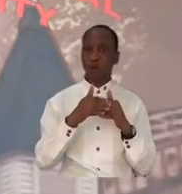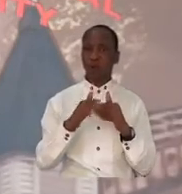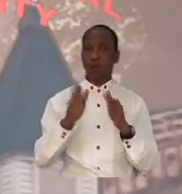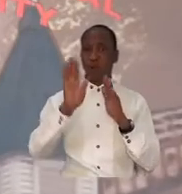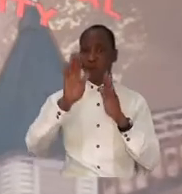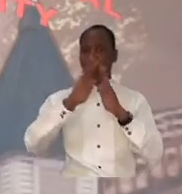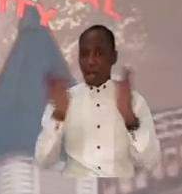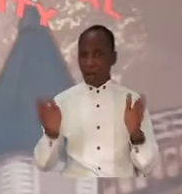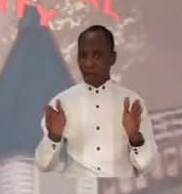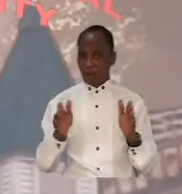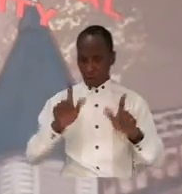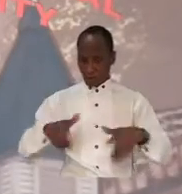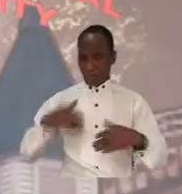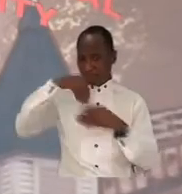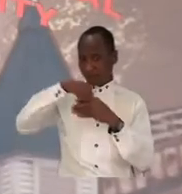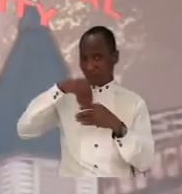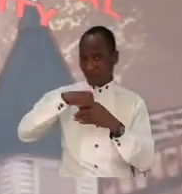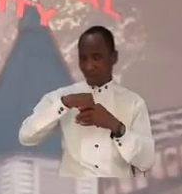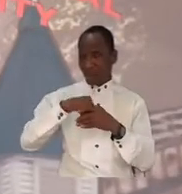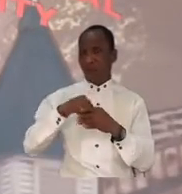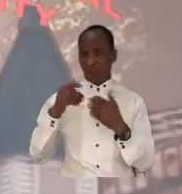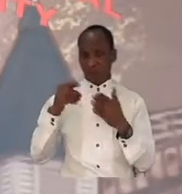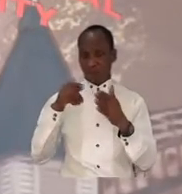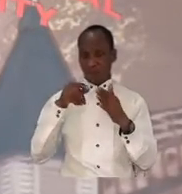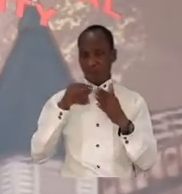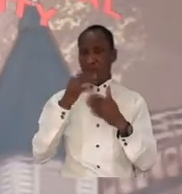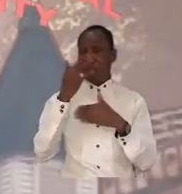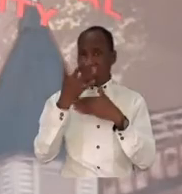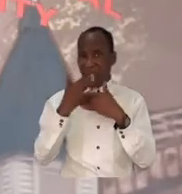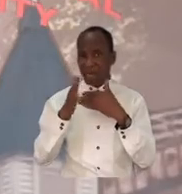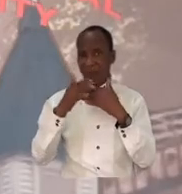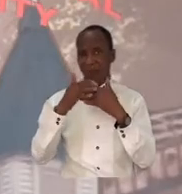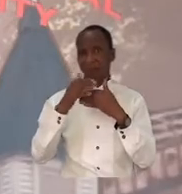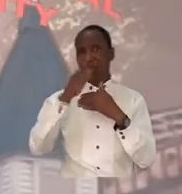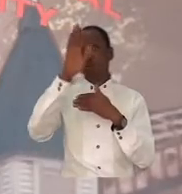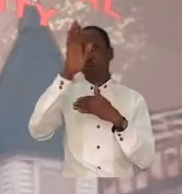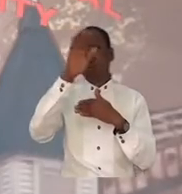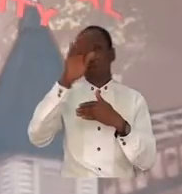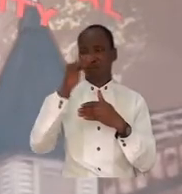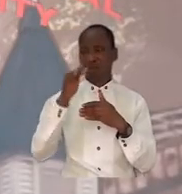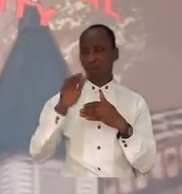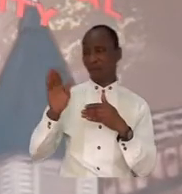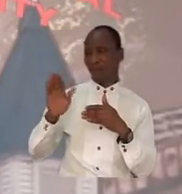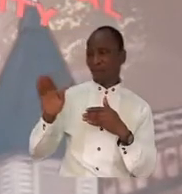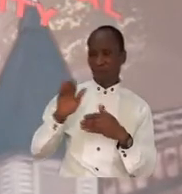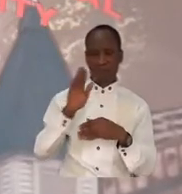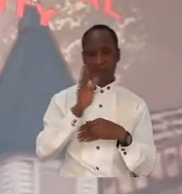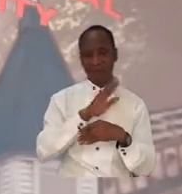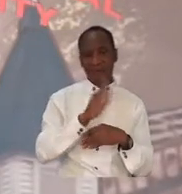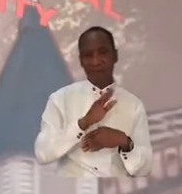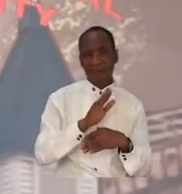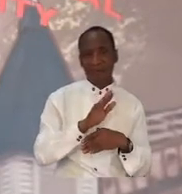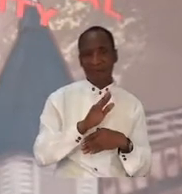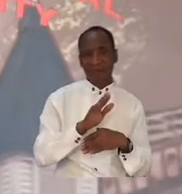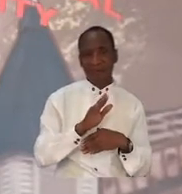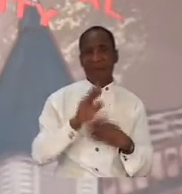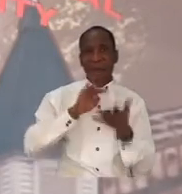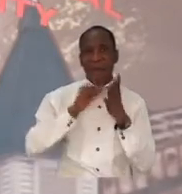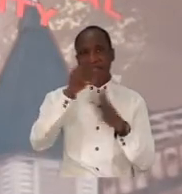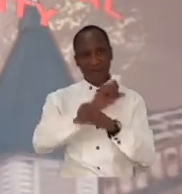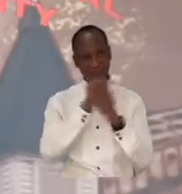who will Nasa Muku, a drama, and I say a brechle, our dear fate, adding a moja, a year upon